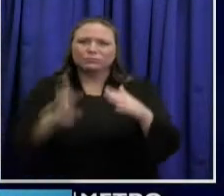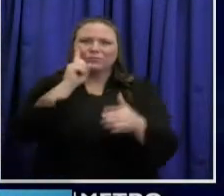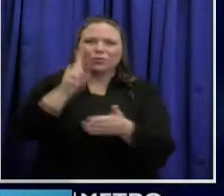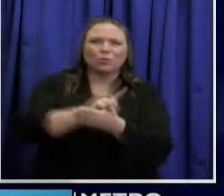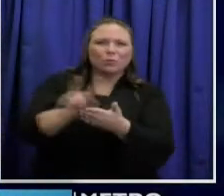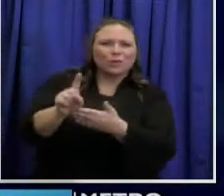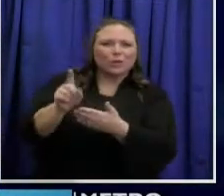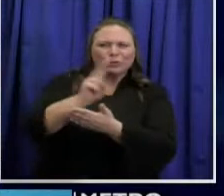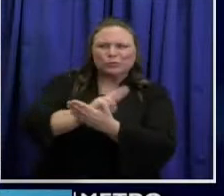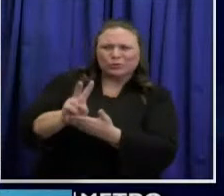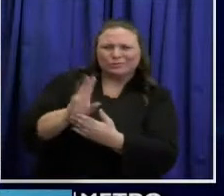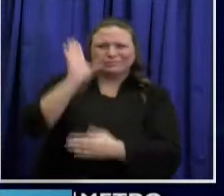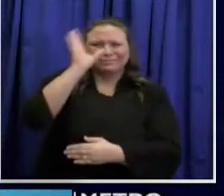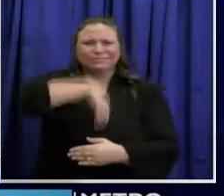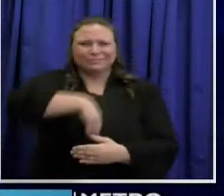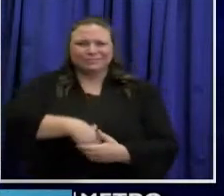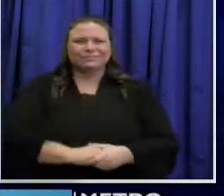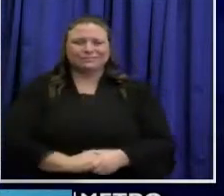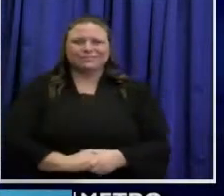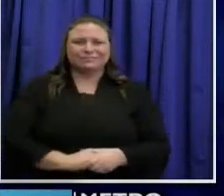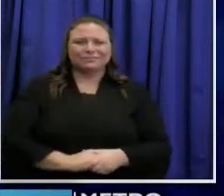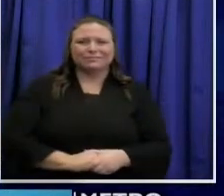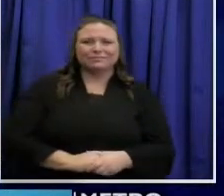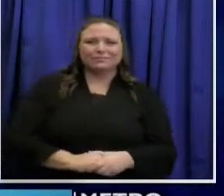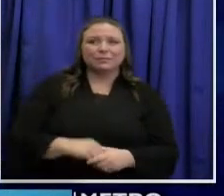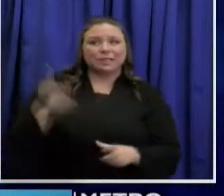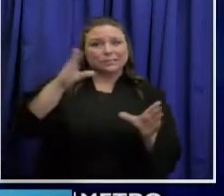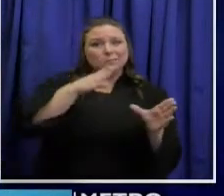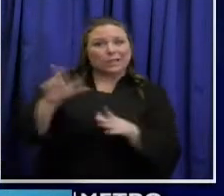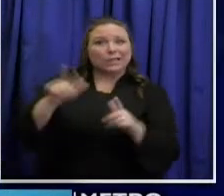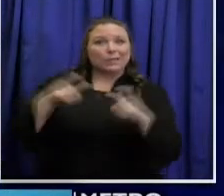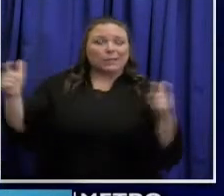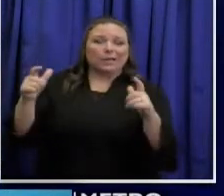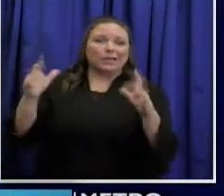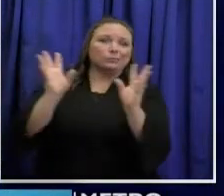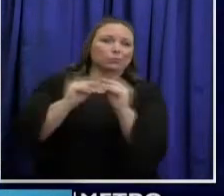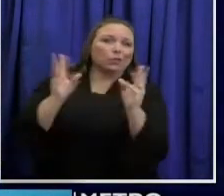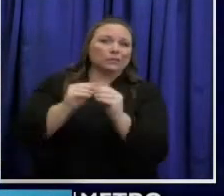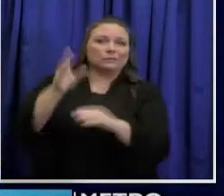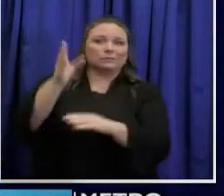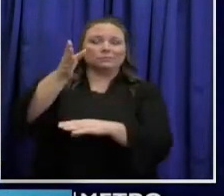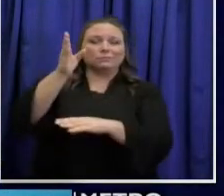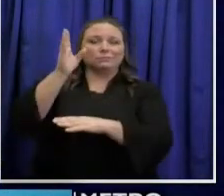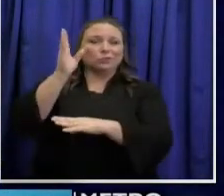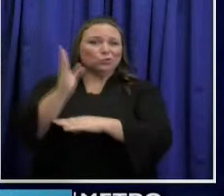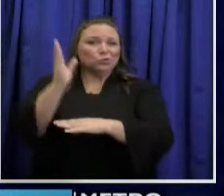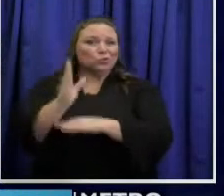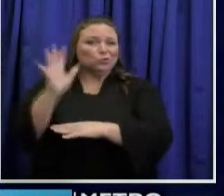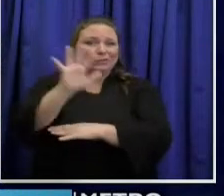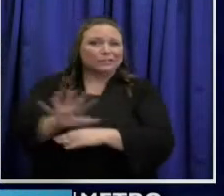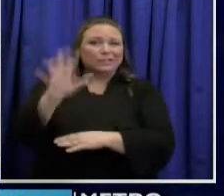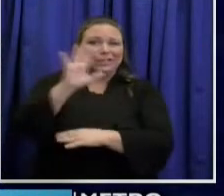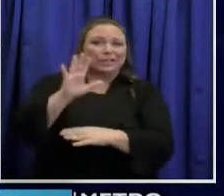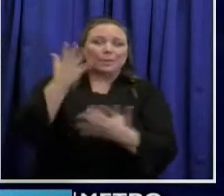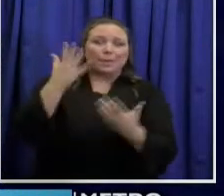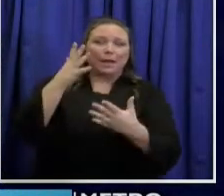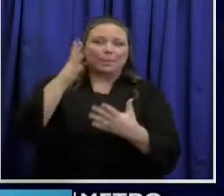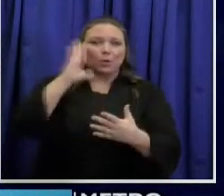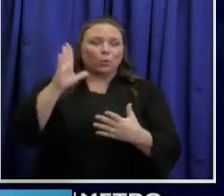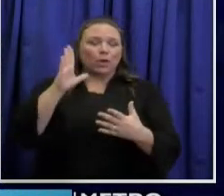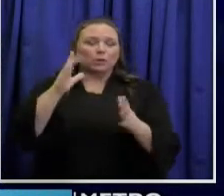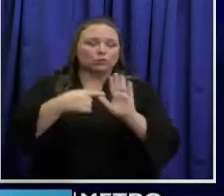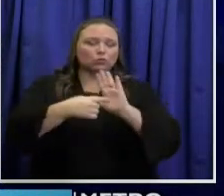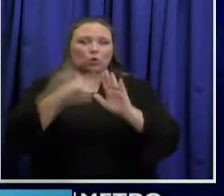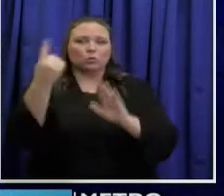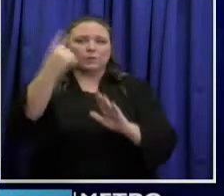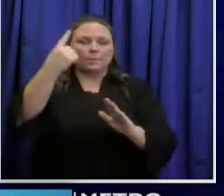it's been very odd indeed. He's planning some big press conference today, midday, and so perhaps he'll pull a rabbit out of the hat then.